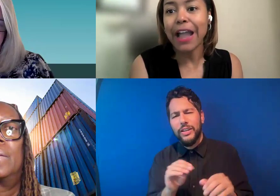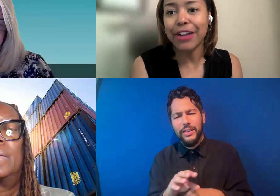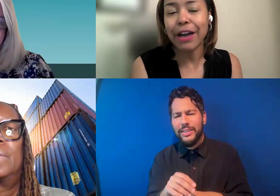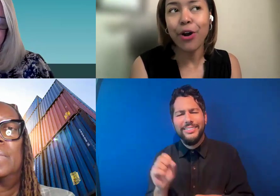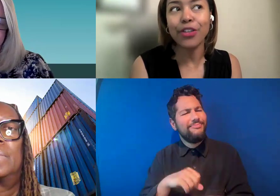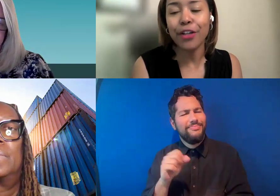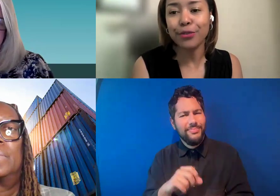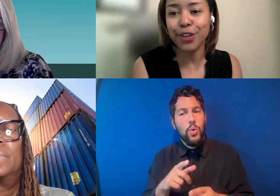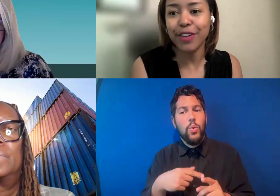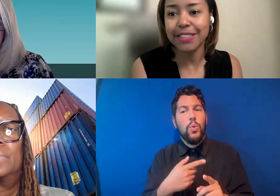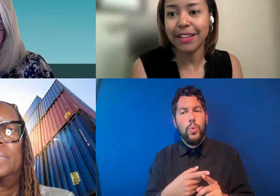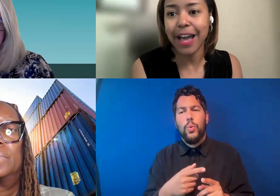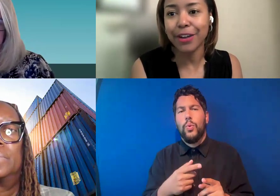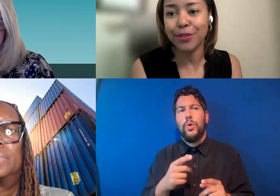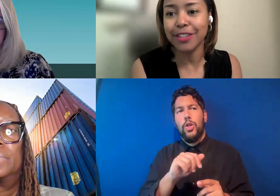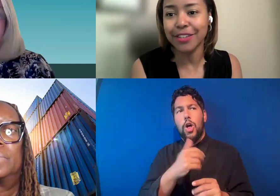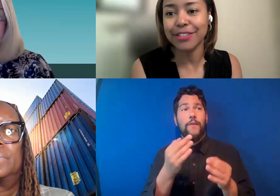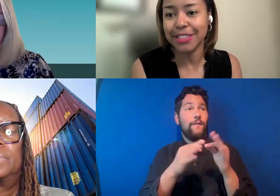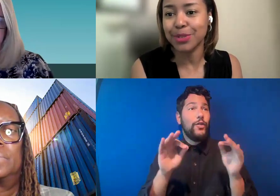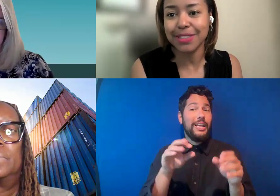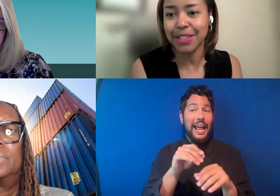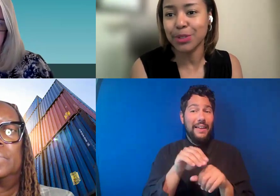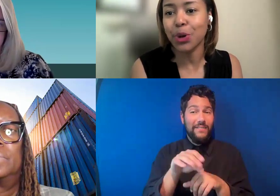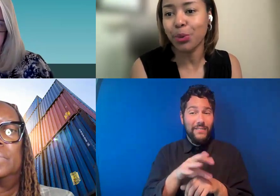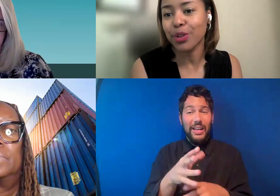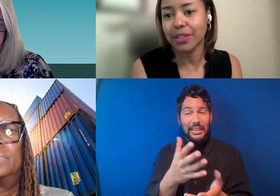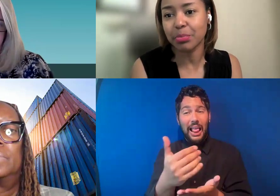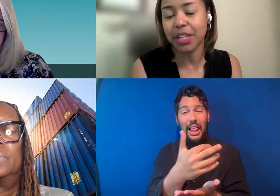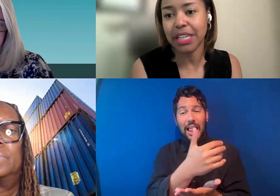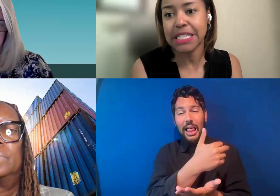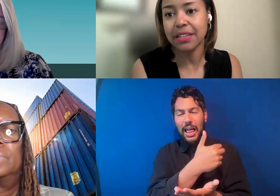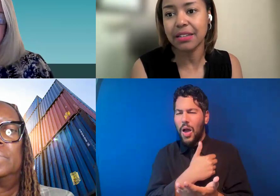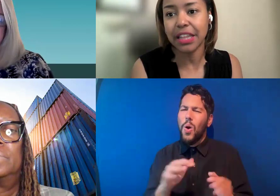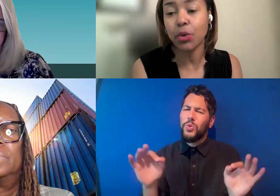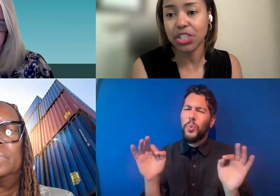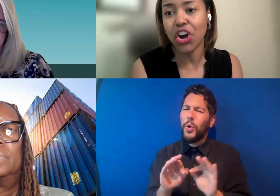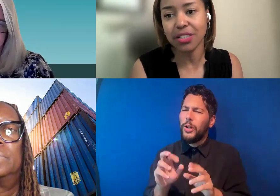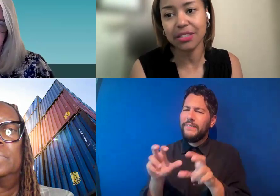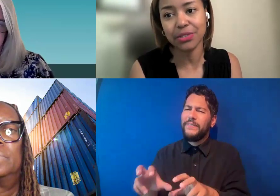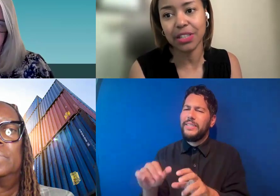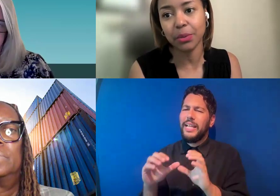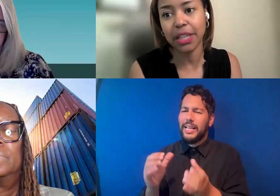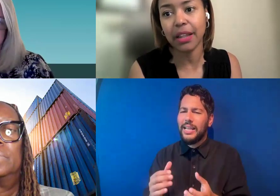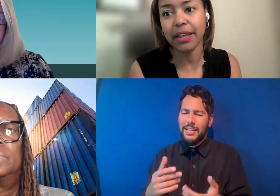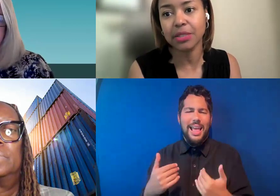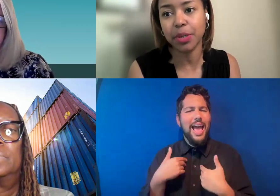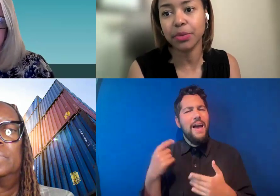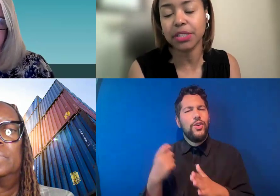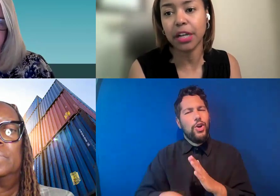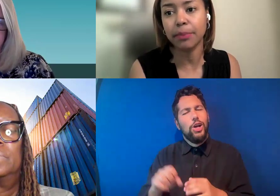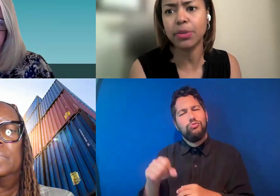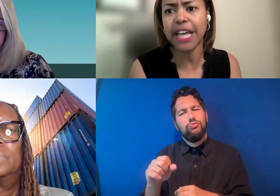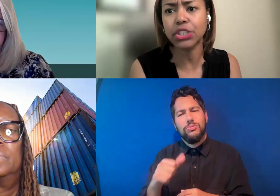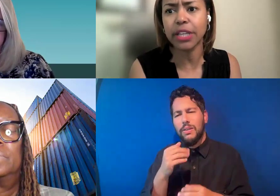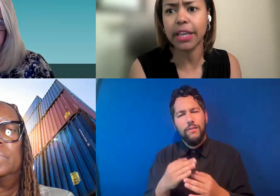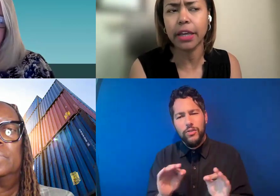yes, but when you iron out Yeah. all the other free advice that I've gotten over the years, it was well worth it. But there was a cost associated with that class.